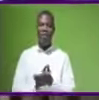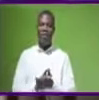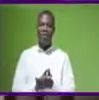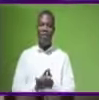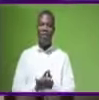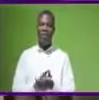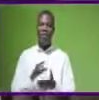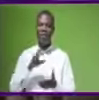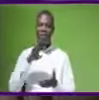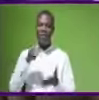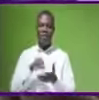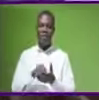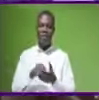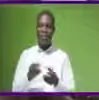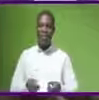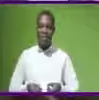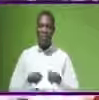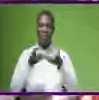mama mu take it.